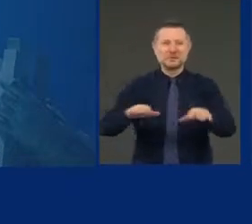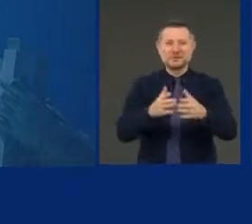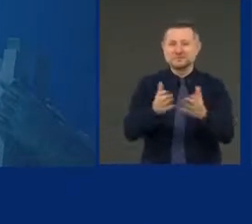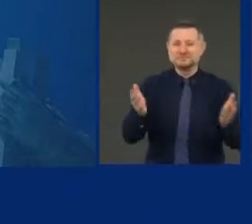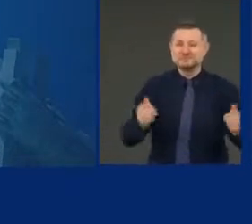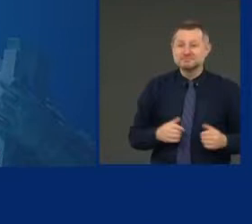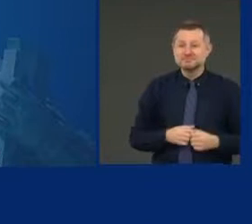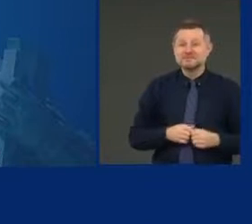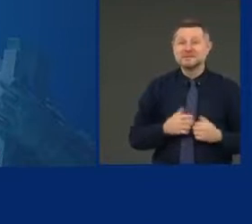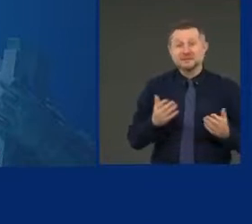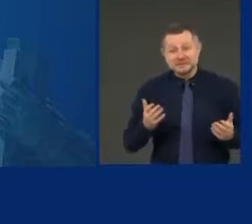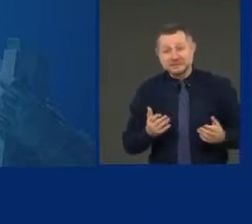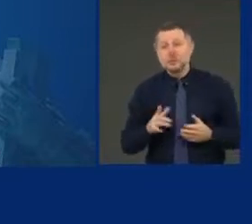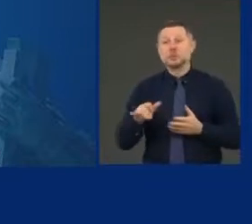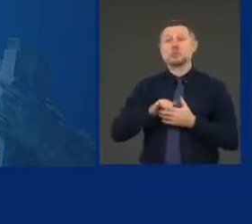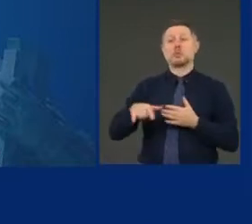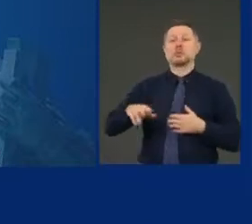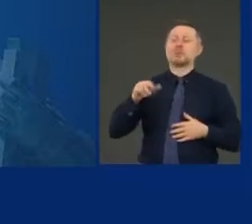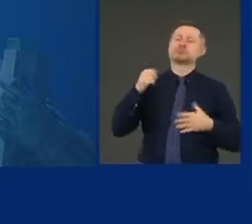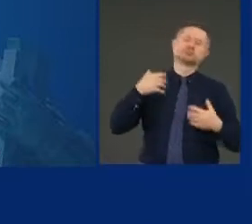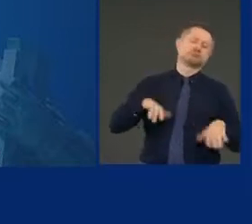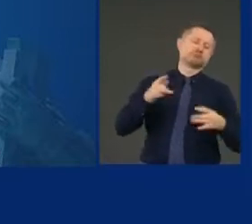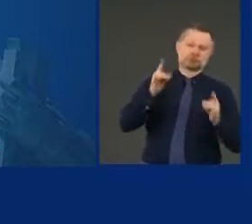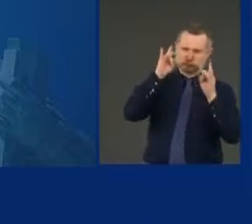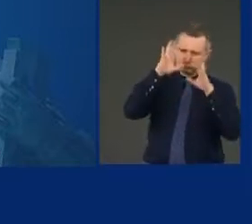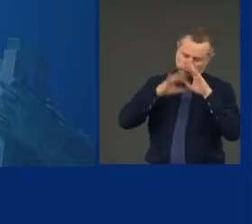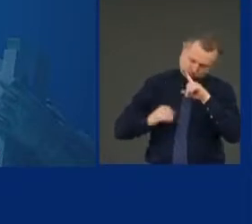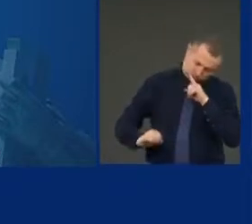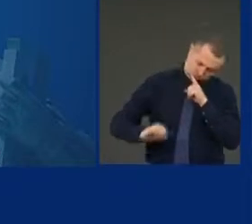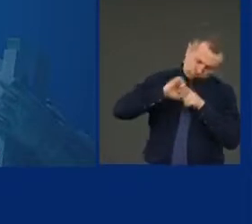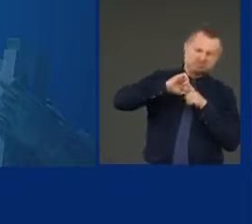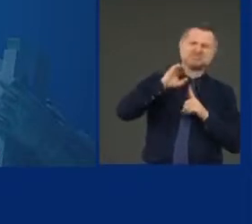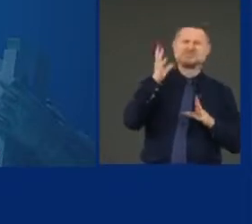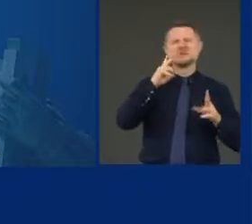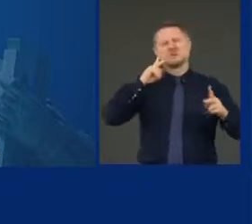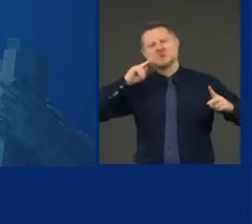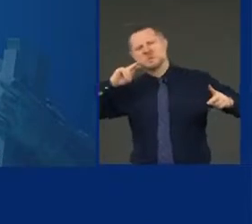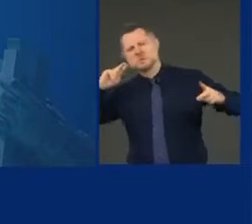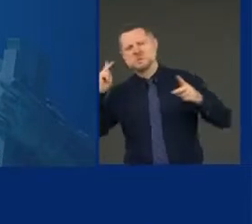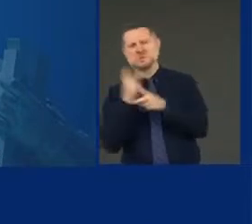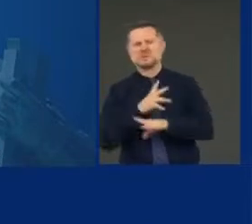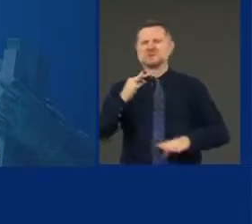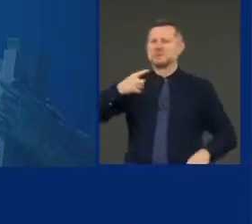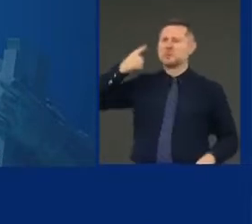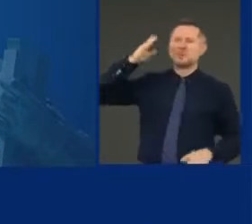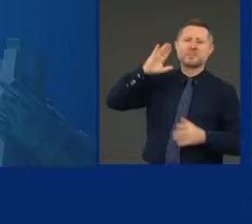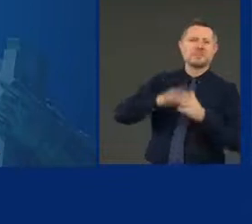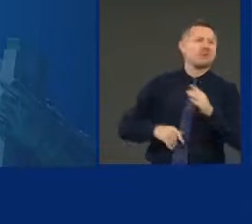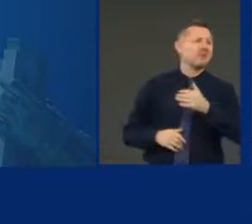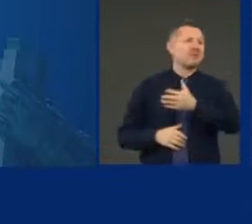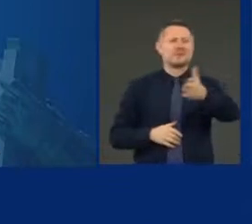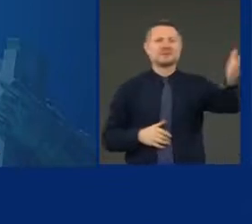top of it, New York was hit the worst. We have more cases than any state. We have more cases per capita than most